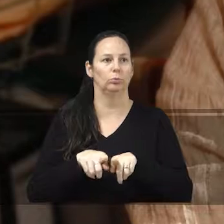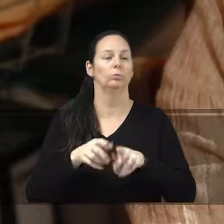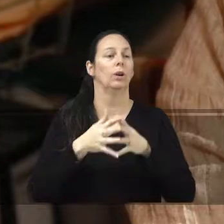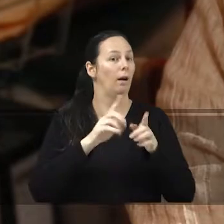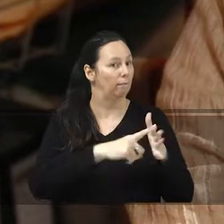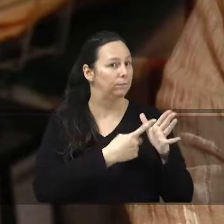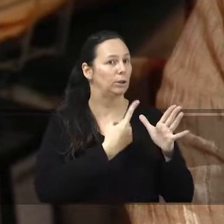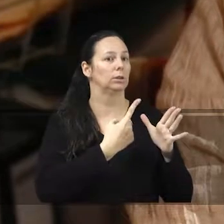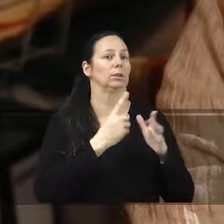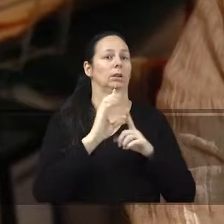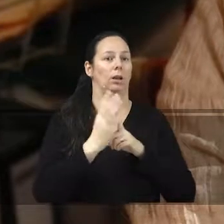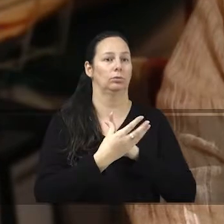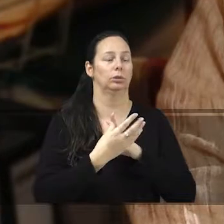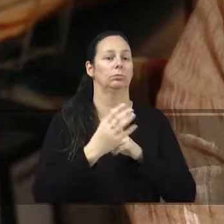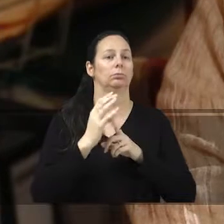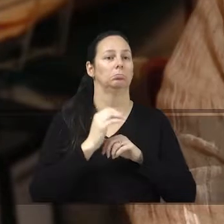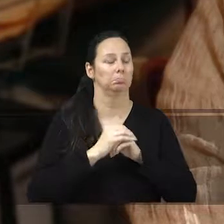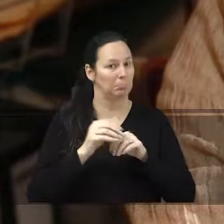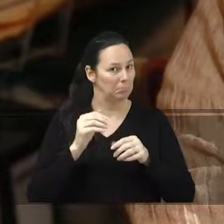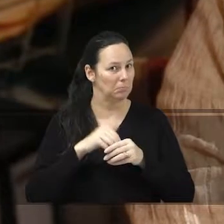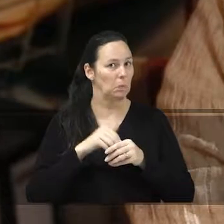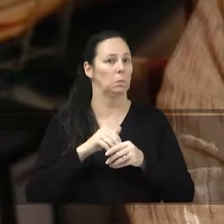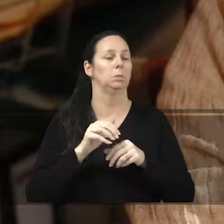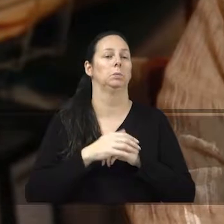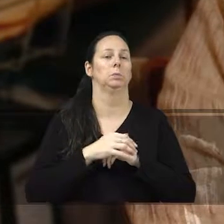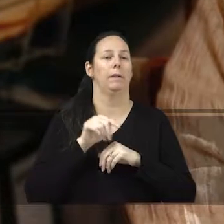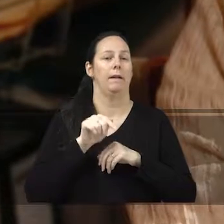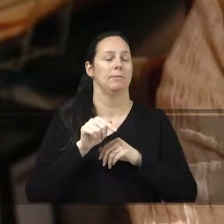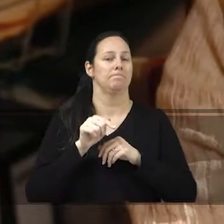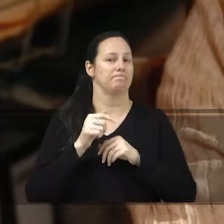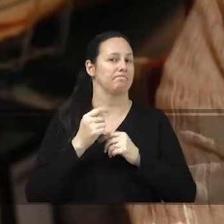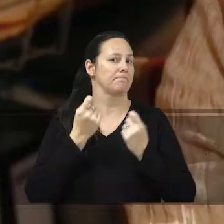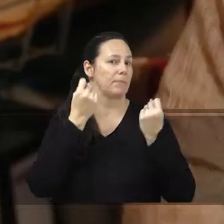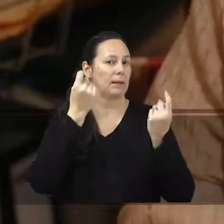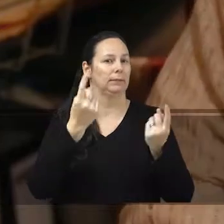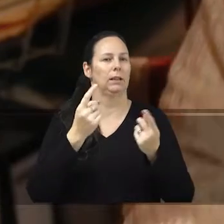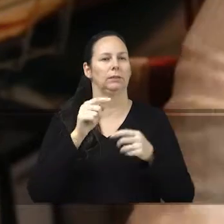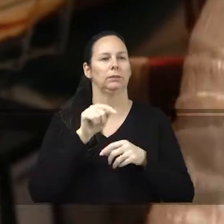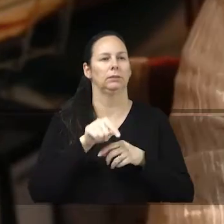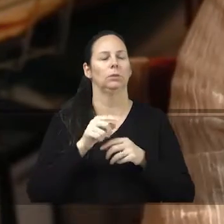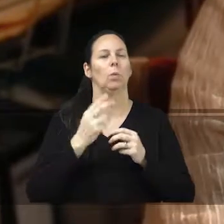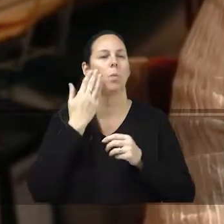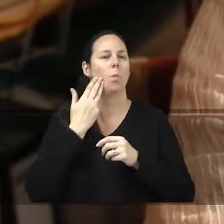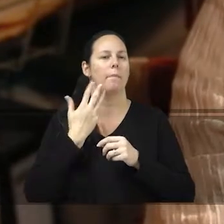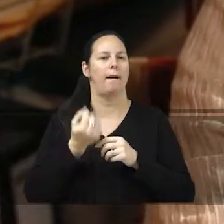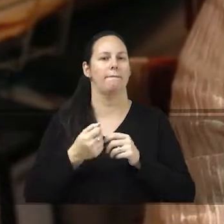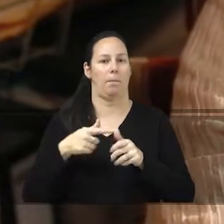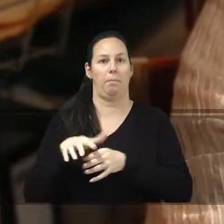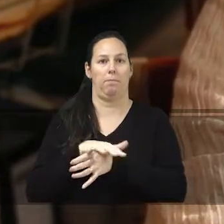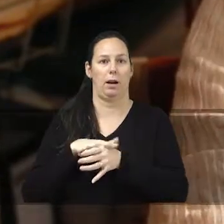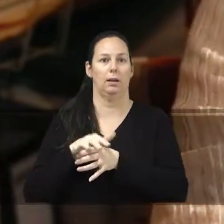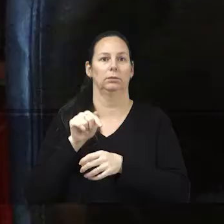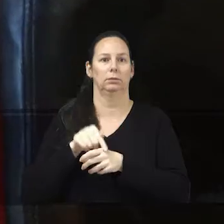an expectation within cultures that women have a place. And clearly our church is interested